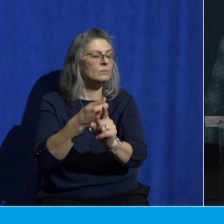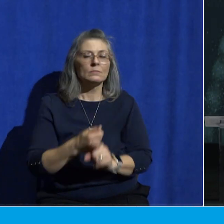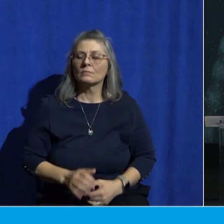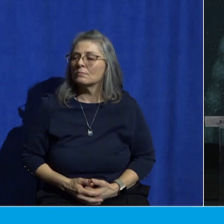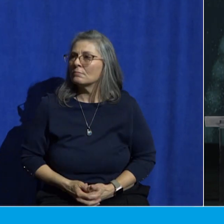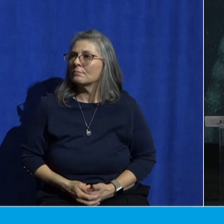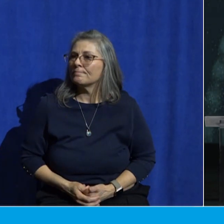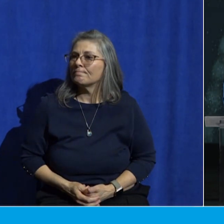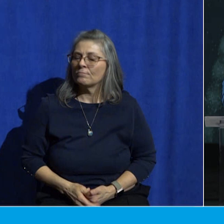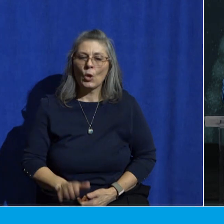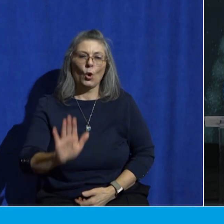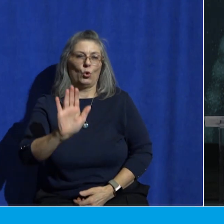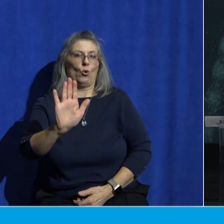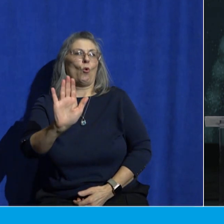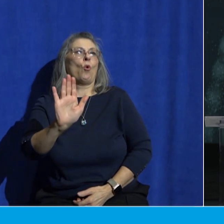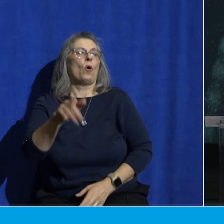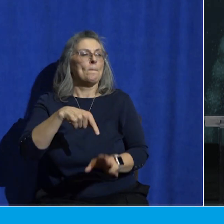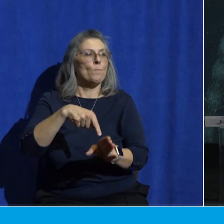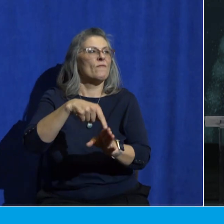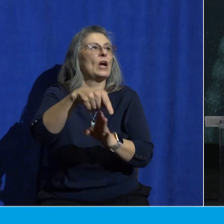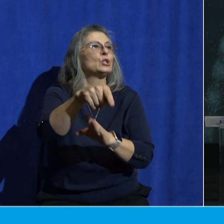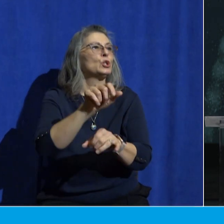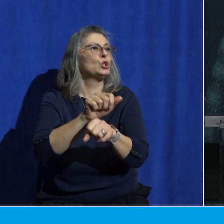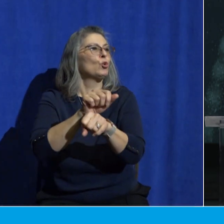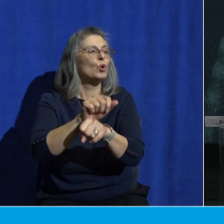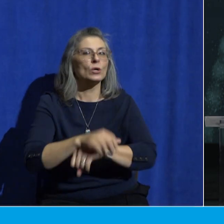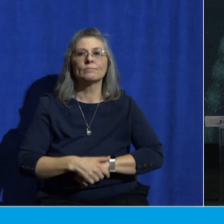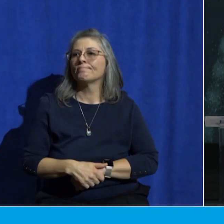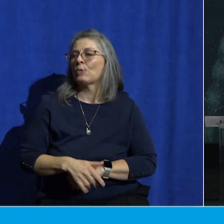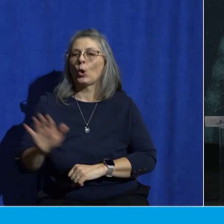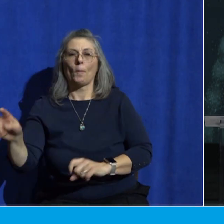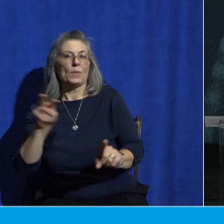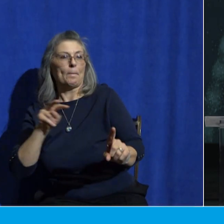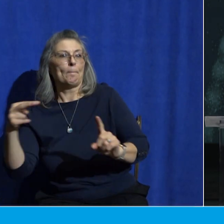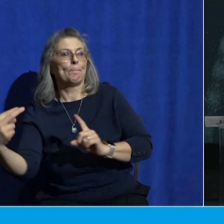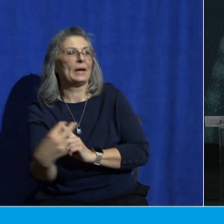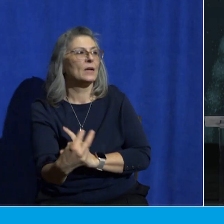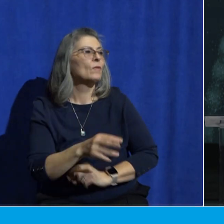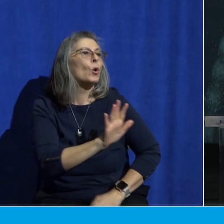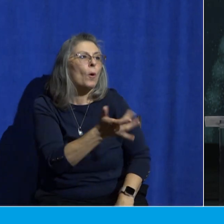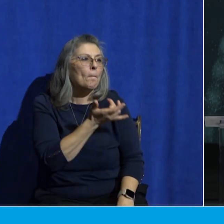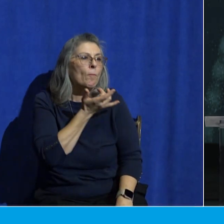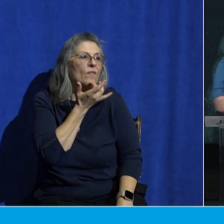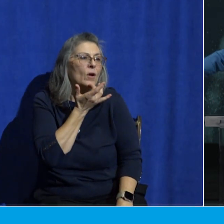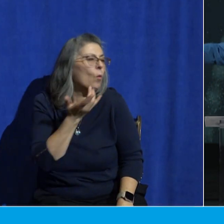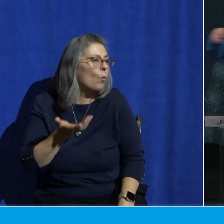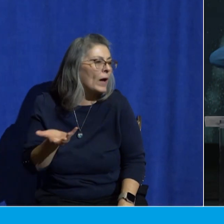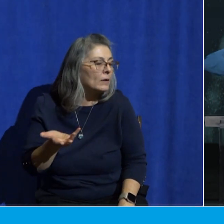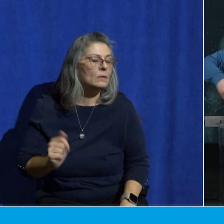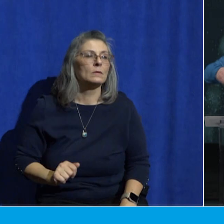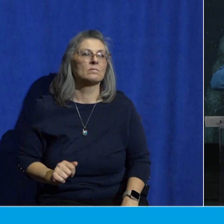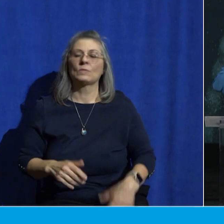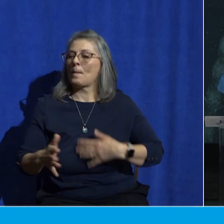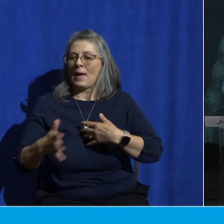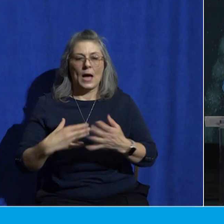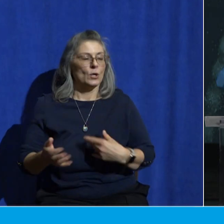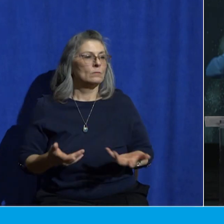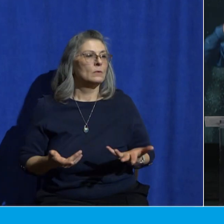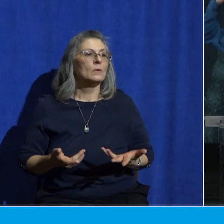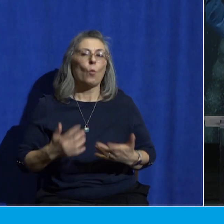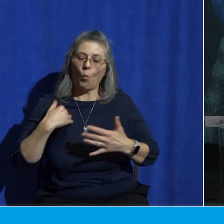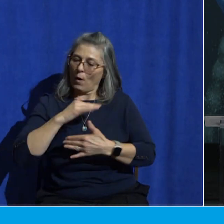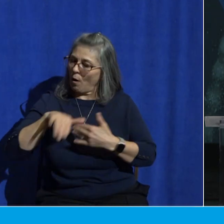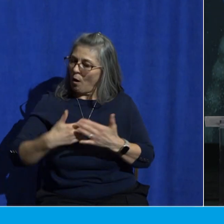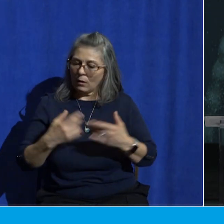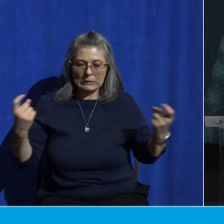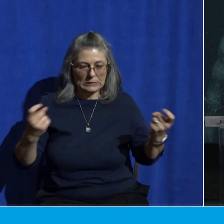whatever your profession or preferences or perspective may be, we are all sinners who